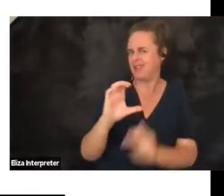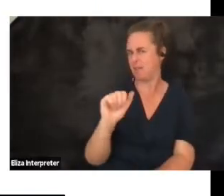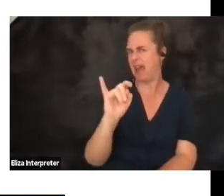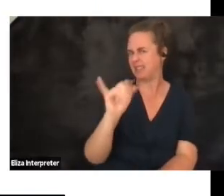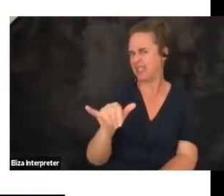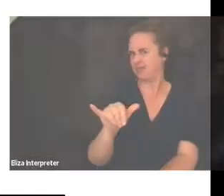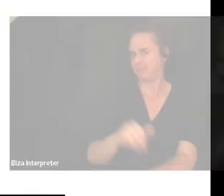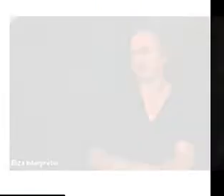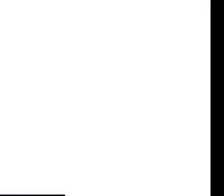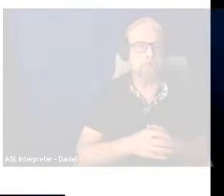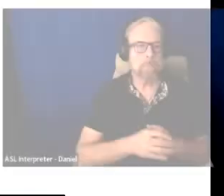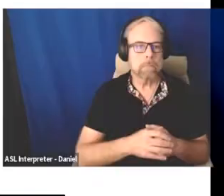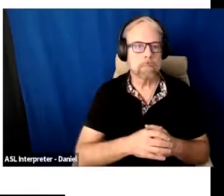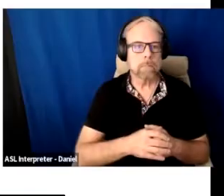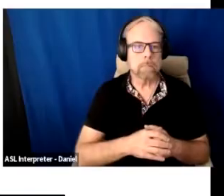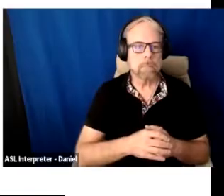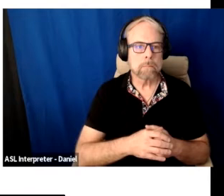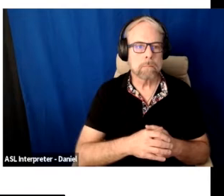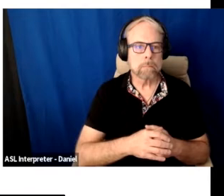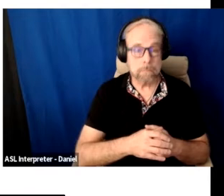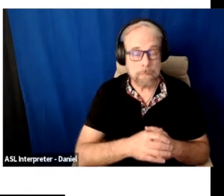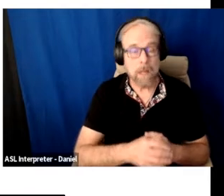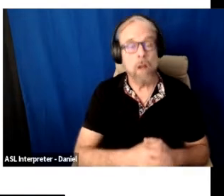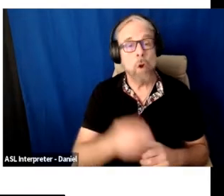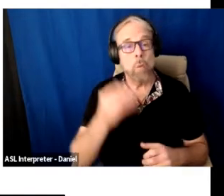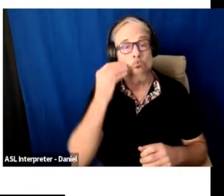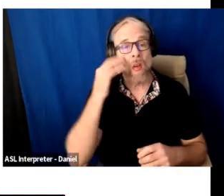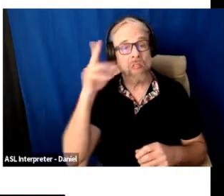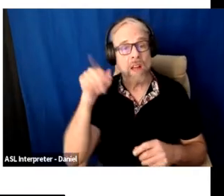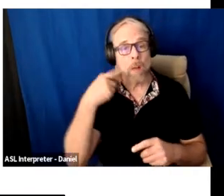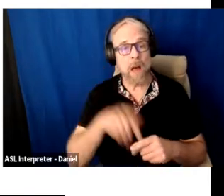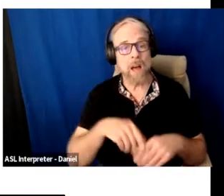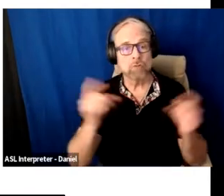So I think when we think about trauma-informed